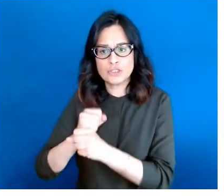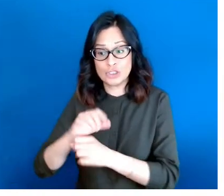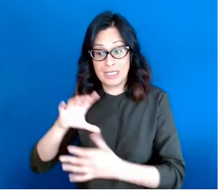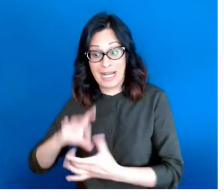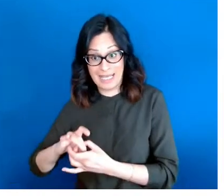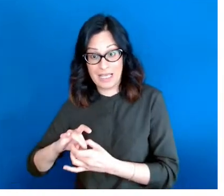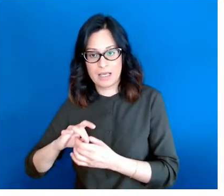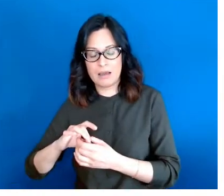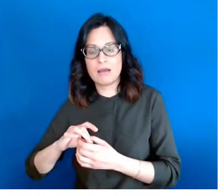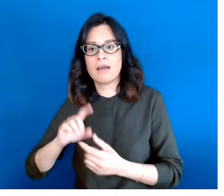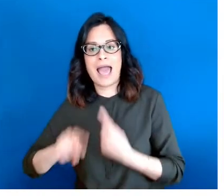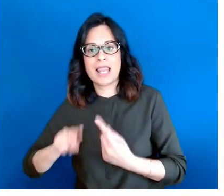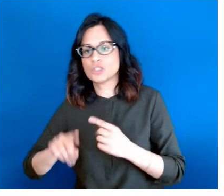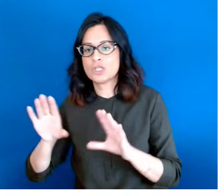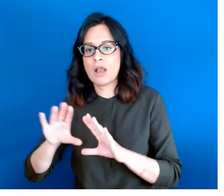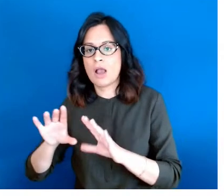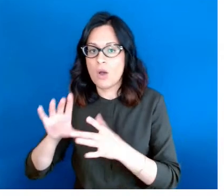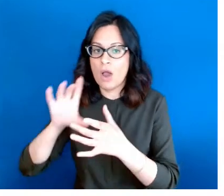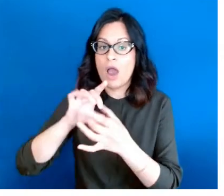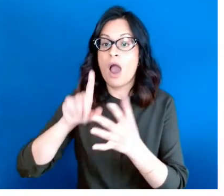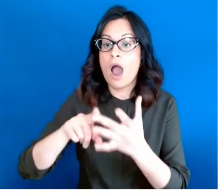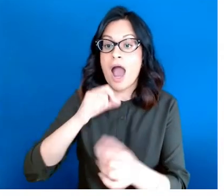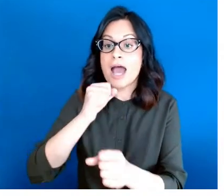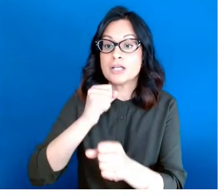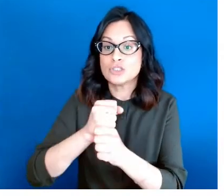IgG4 antibodies.